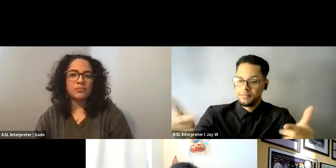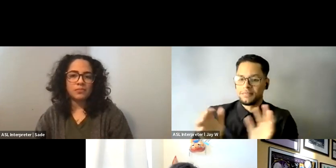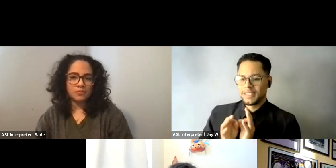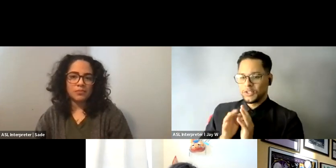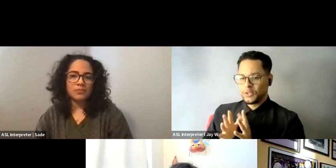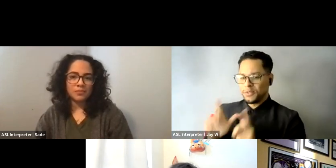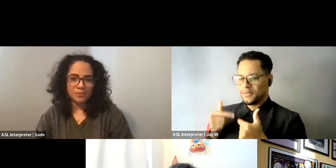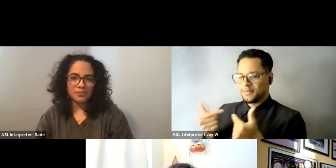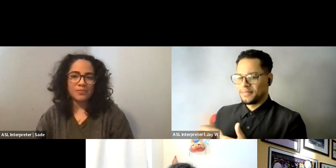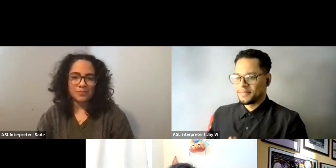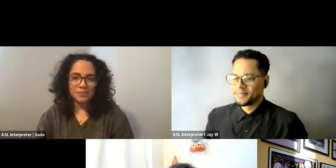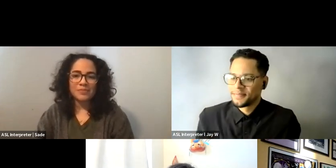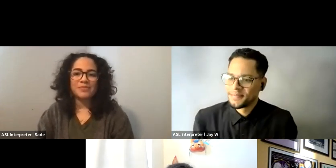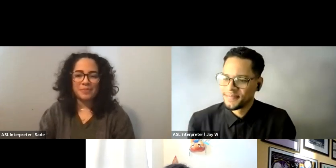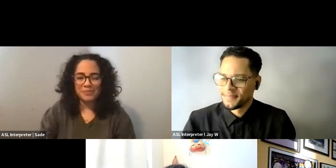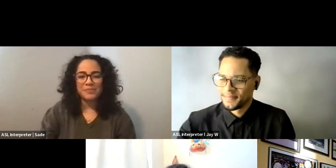your visions for the future?